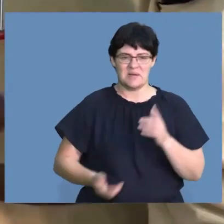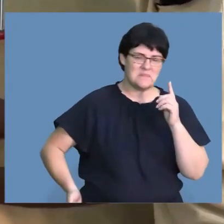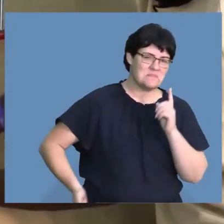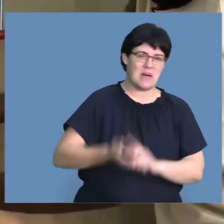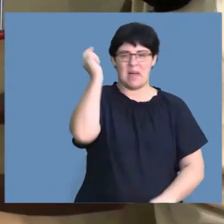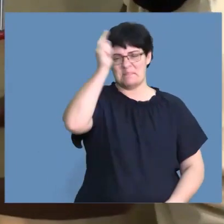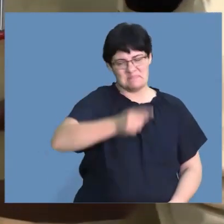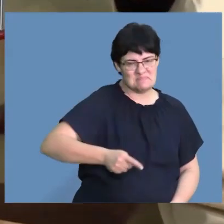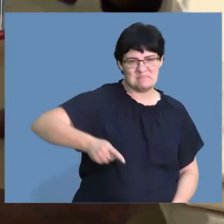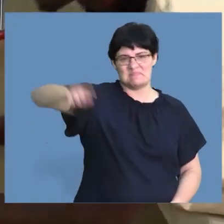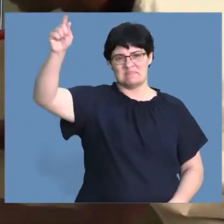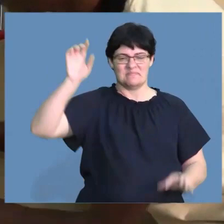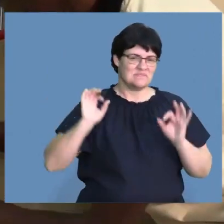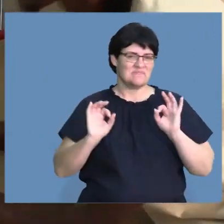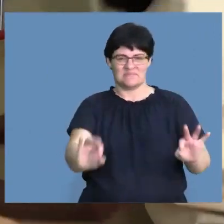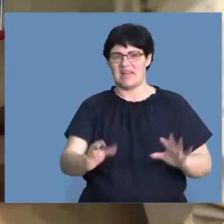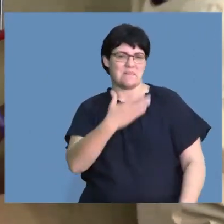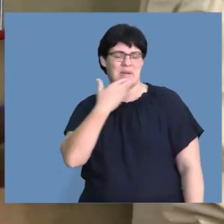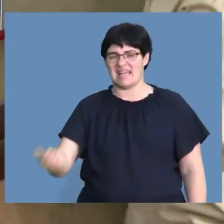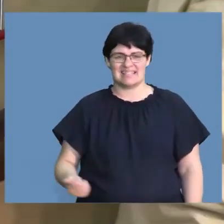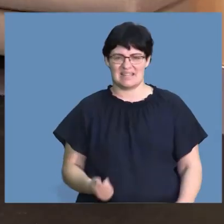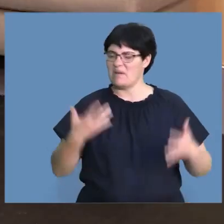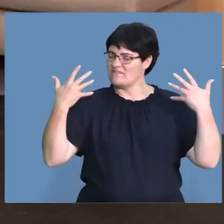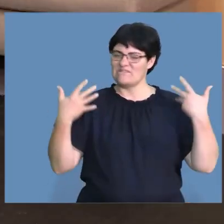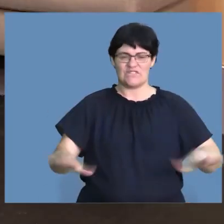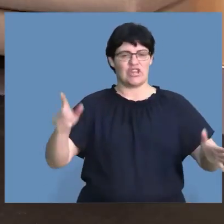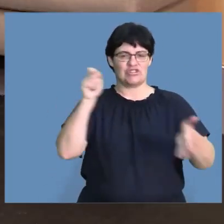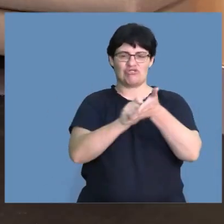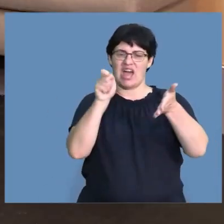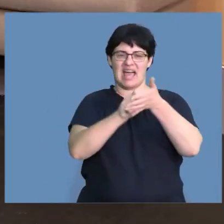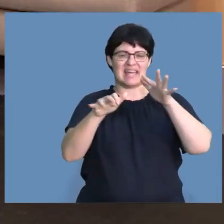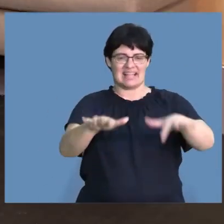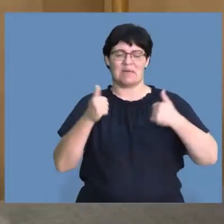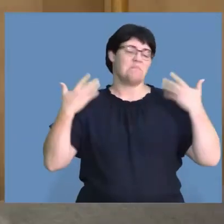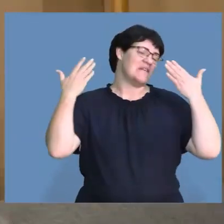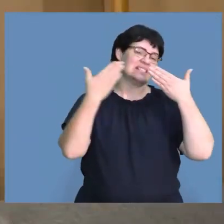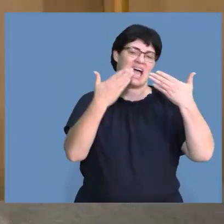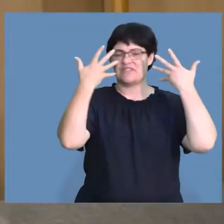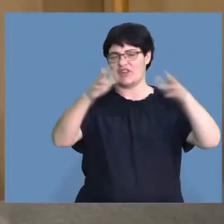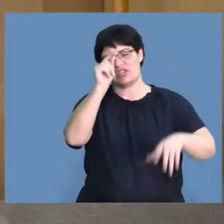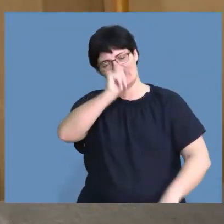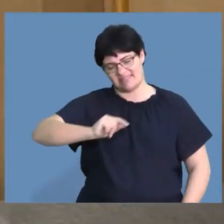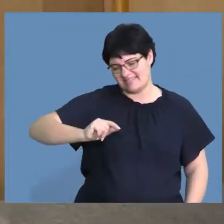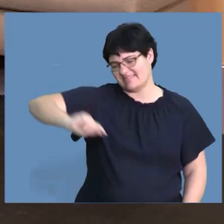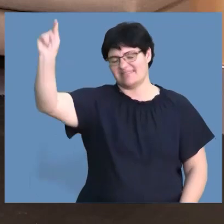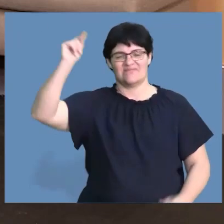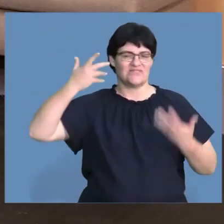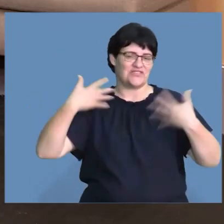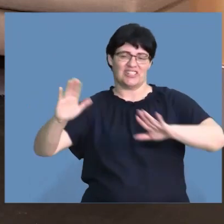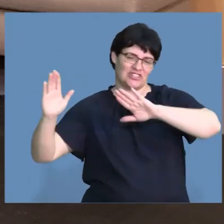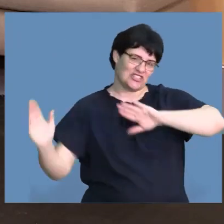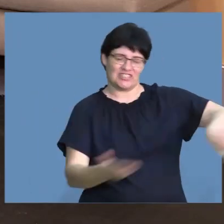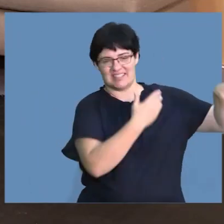it's achieved. Yay! I think that's the best thing, is to say, I've written this exam, or I've finished studying this. Tick it off.